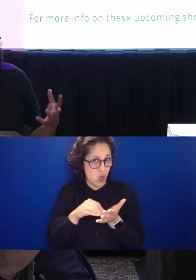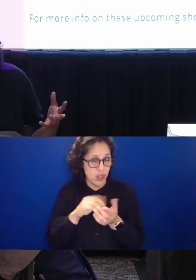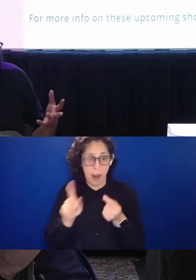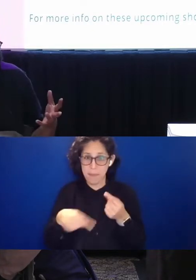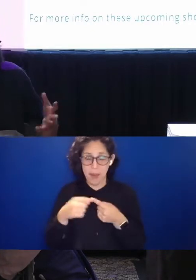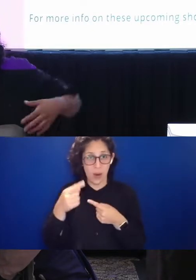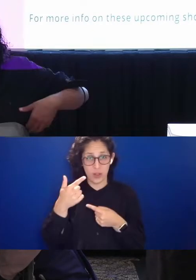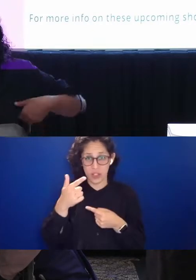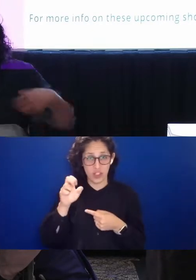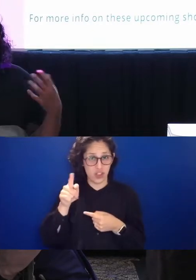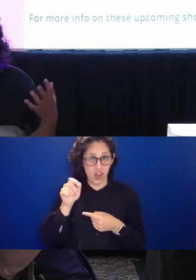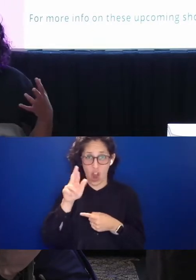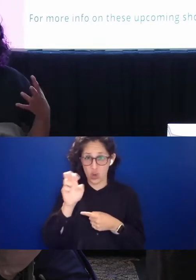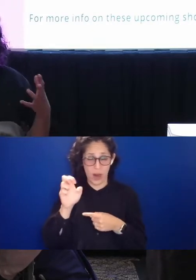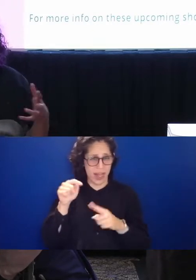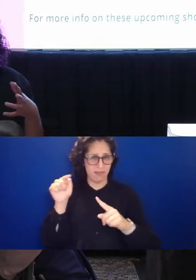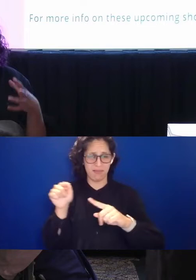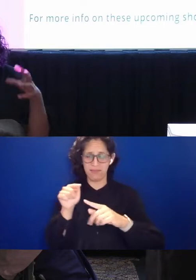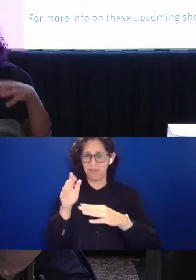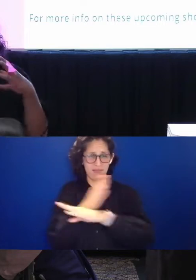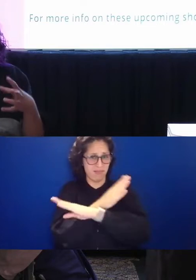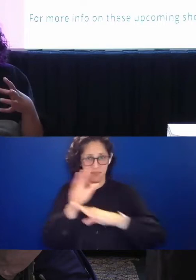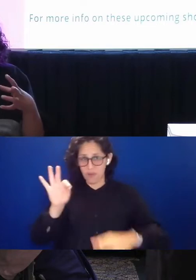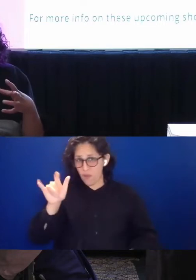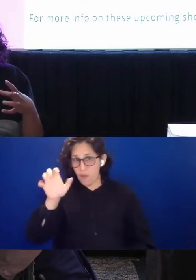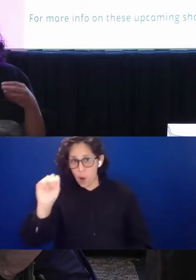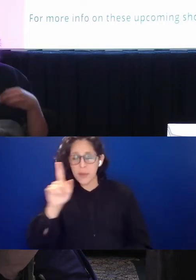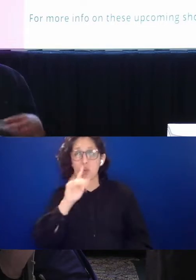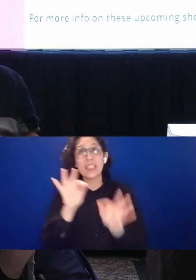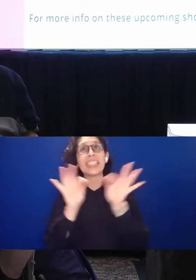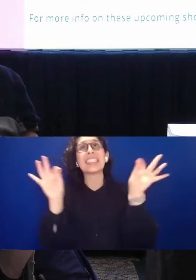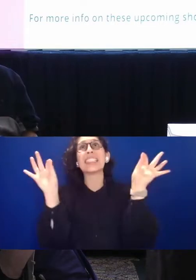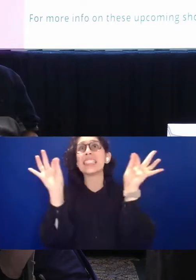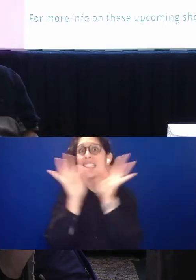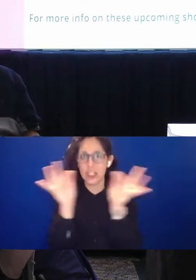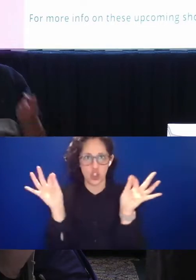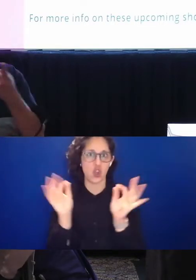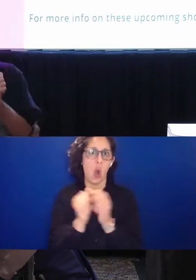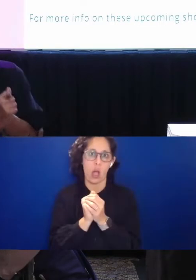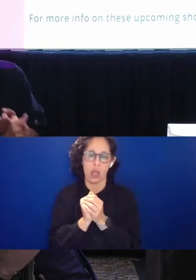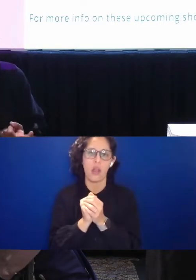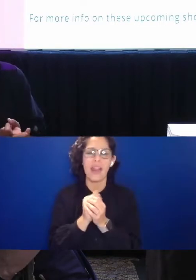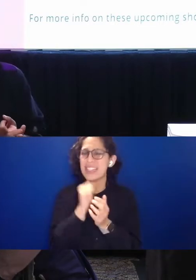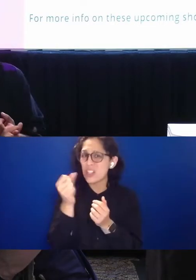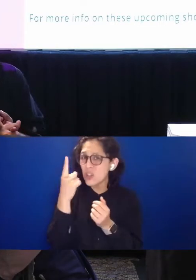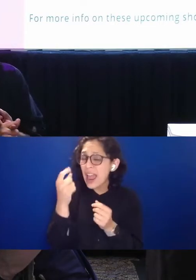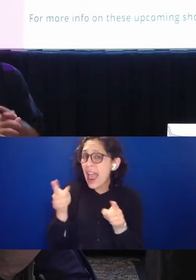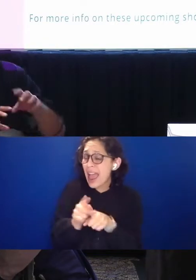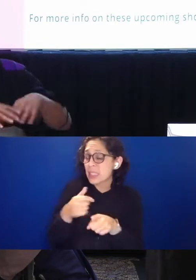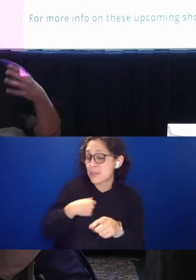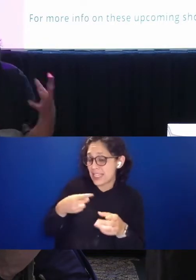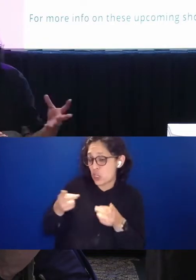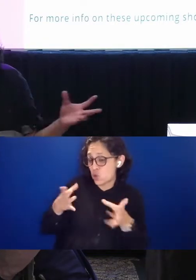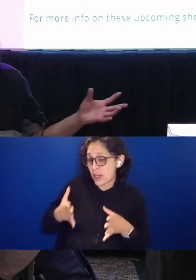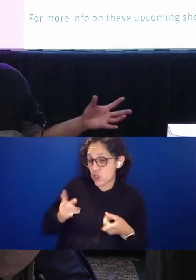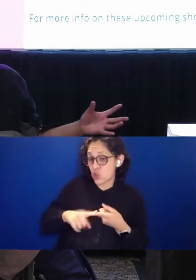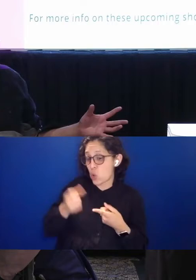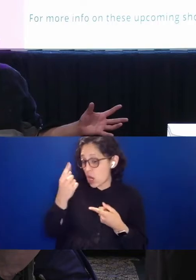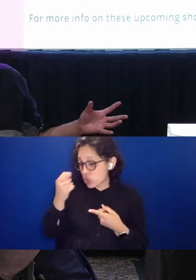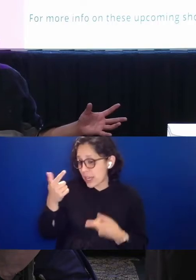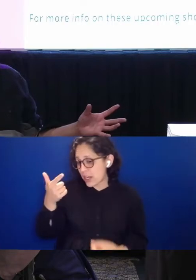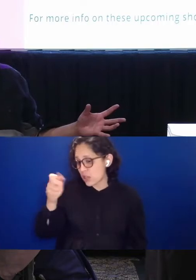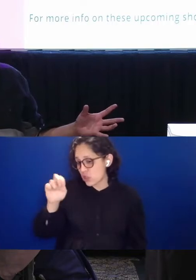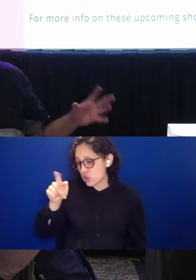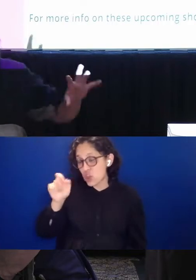like so essential. I didn't totally understand how essential it is for me as a director to understand the genres that are available in a